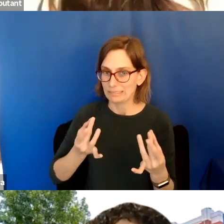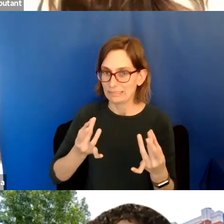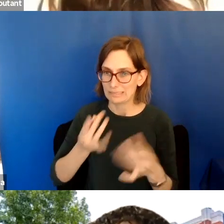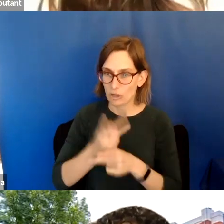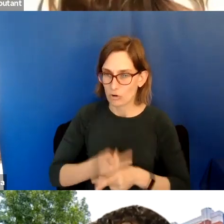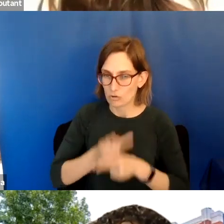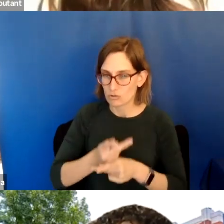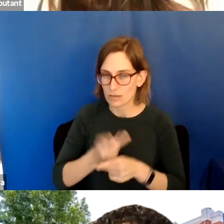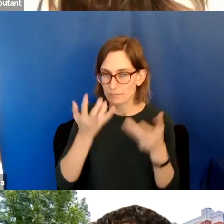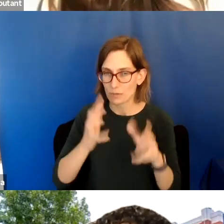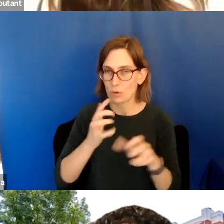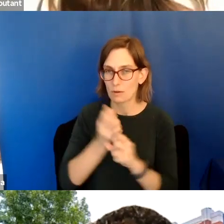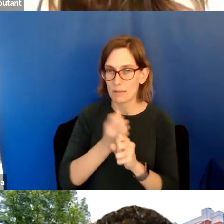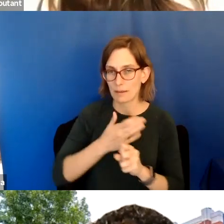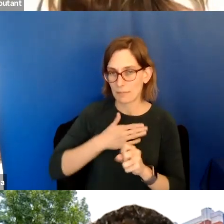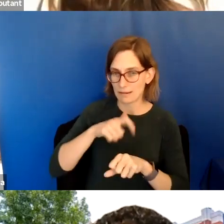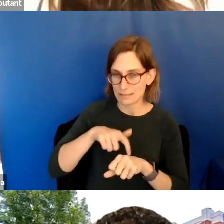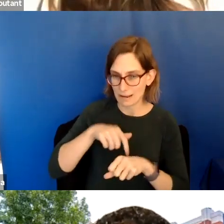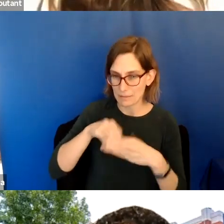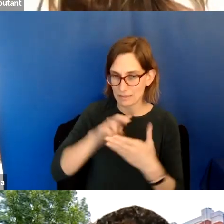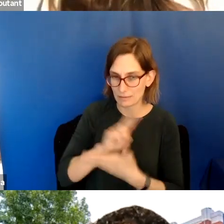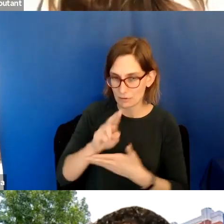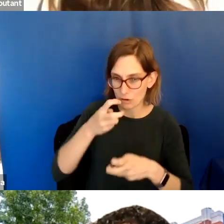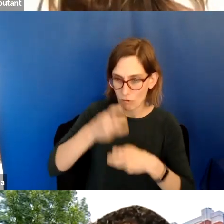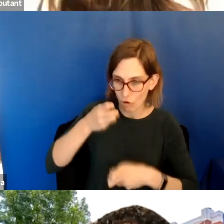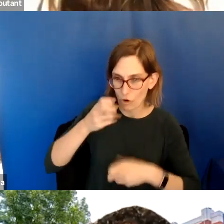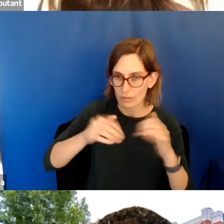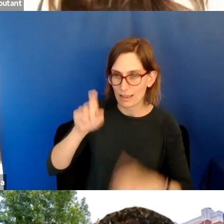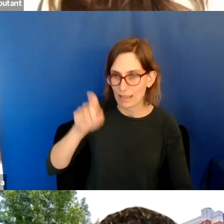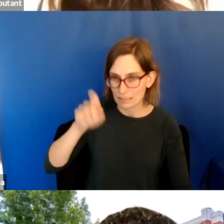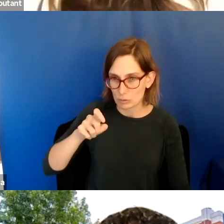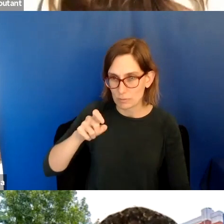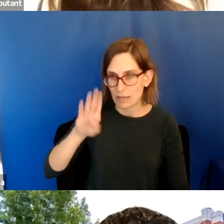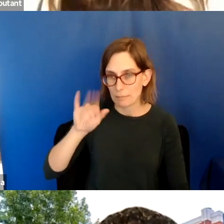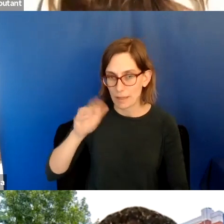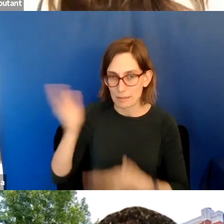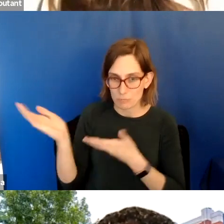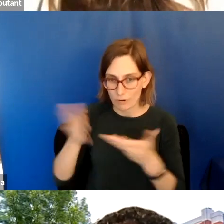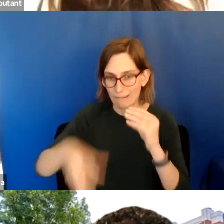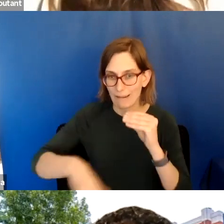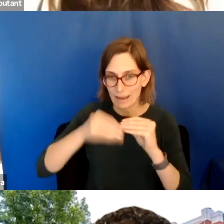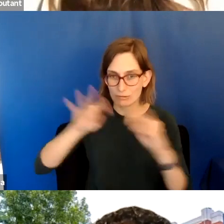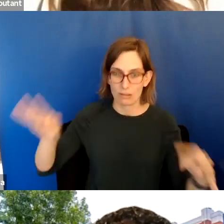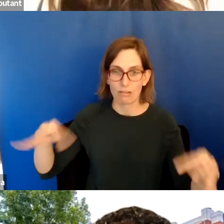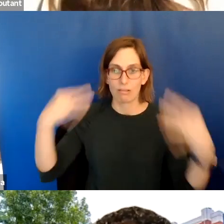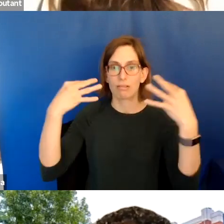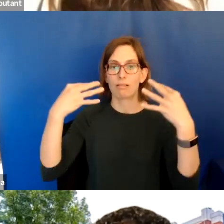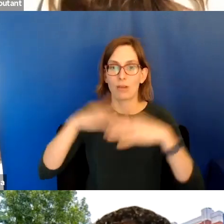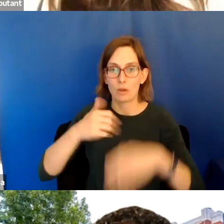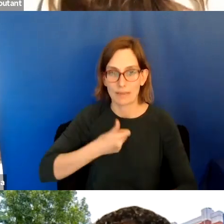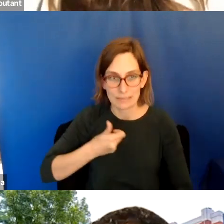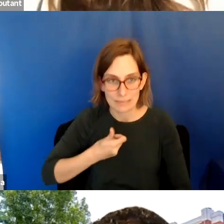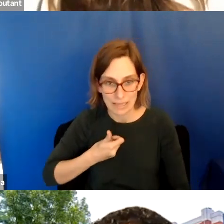make my time at the university harder than it has to be by bringing extra attention upon myself in what